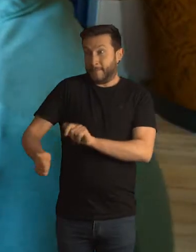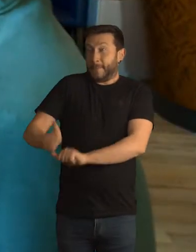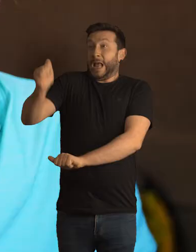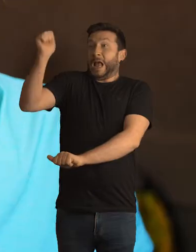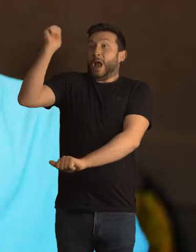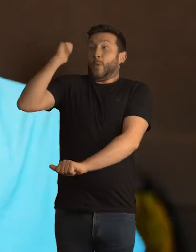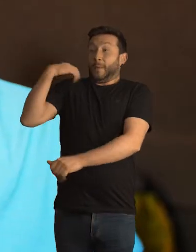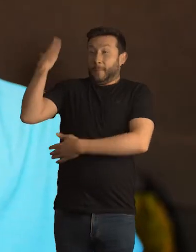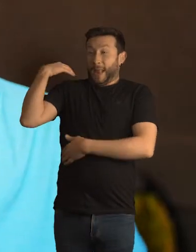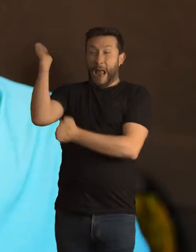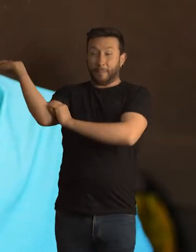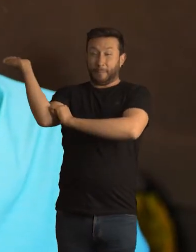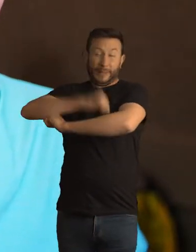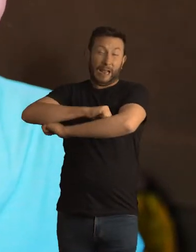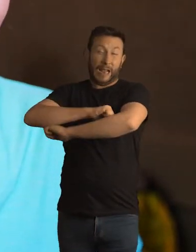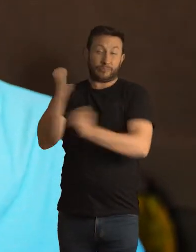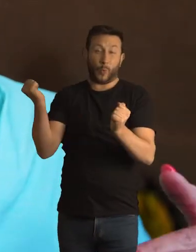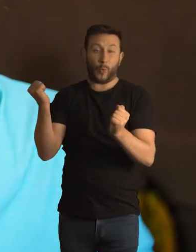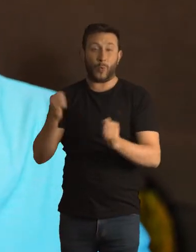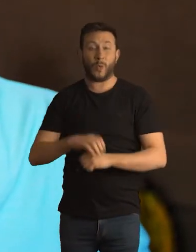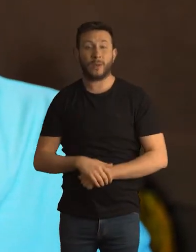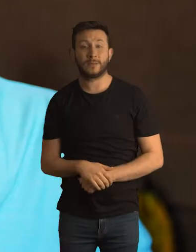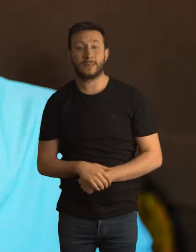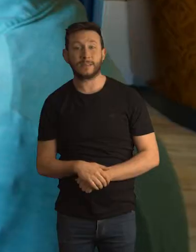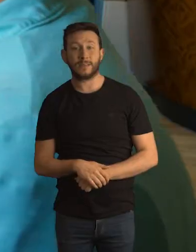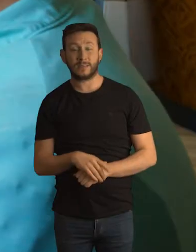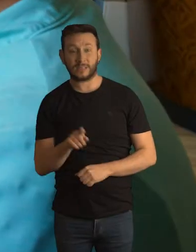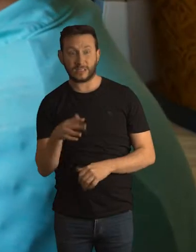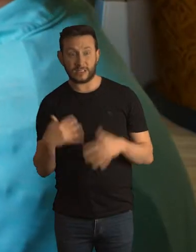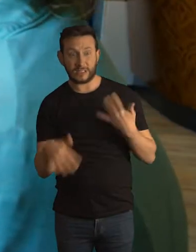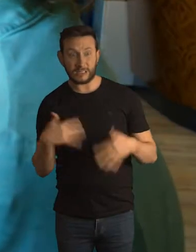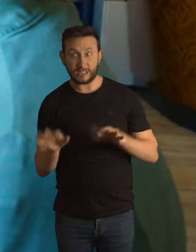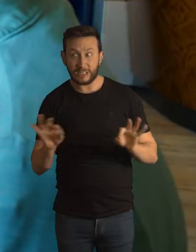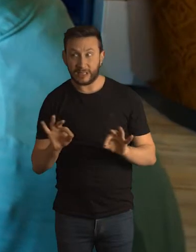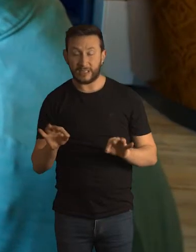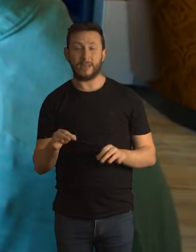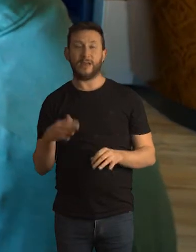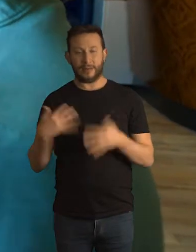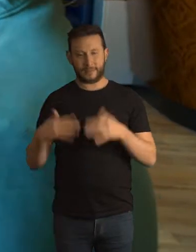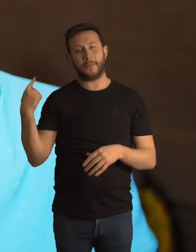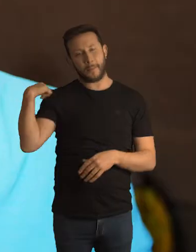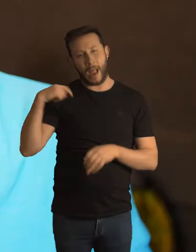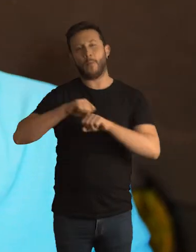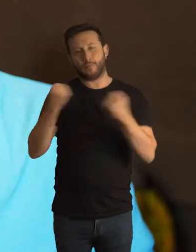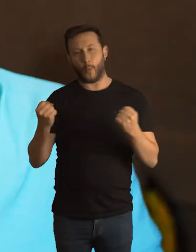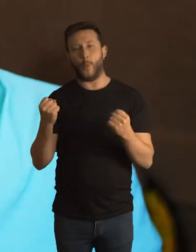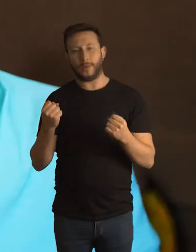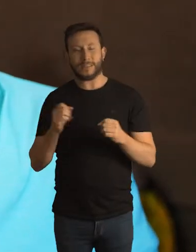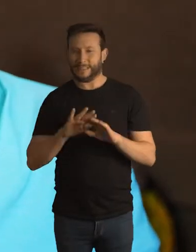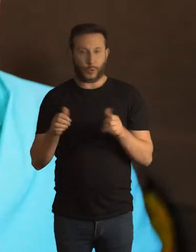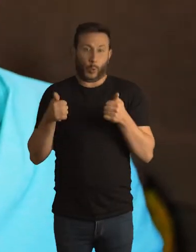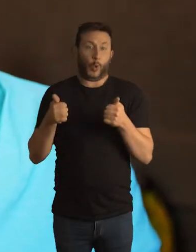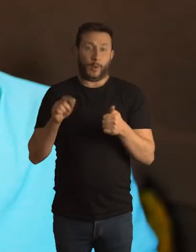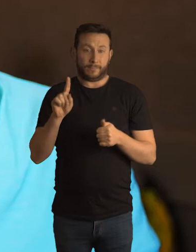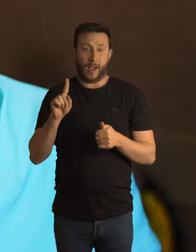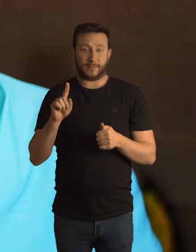folded me in half. Oh wow. So yeah, no injuries at all apart from my broken back. No injuries at all apart from Apart from my broken back. Yeah, which wasn't That's a great still one. pretty...